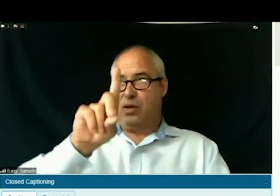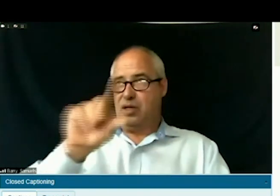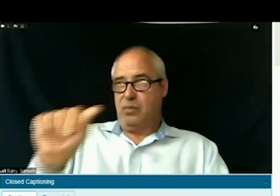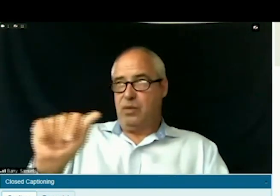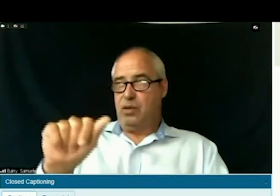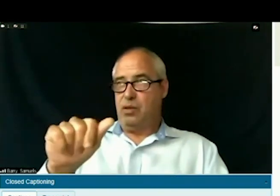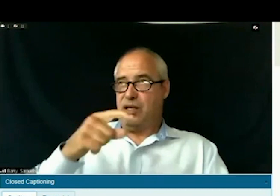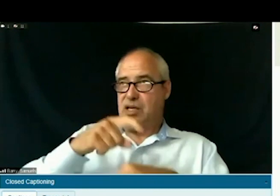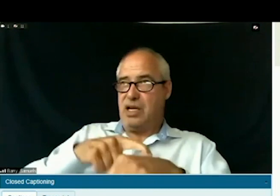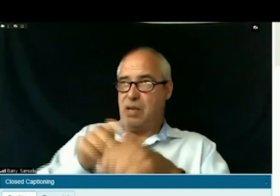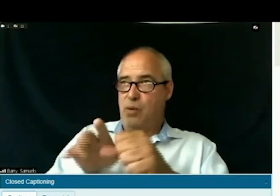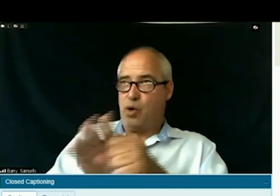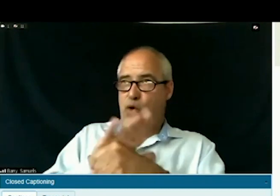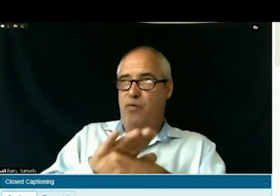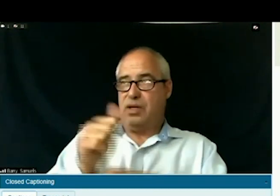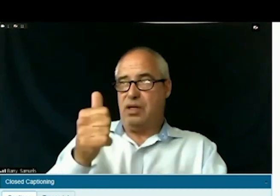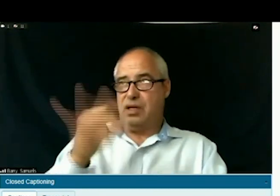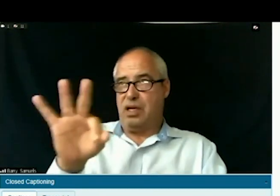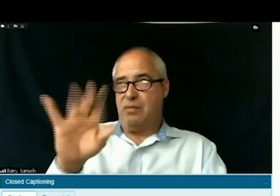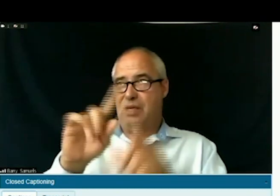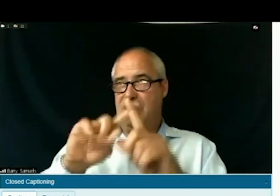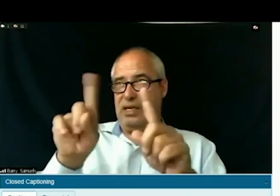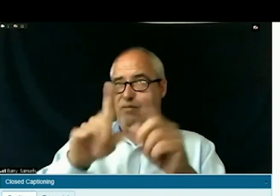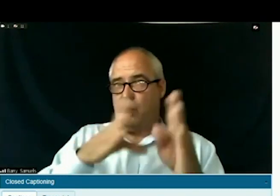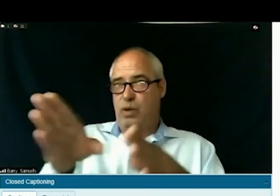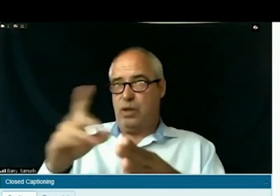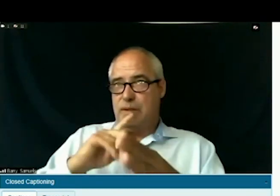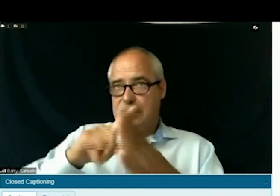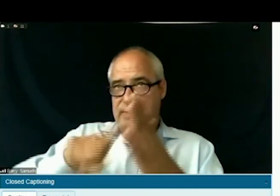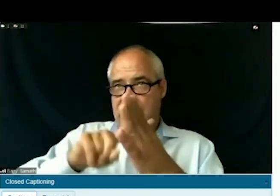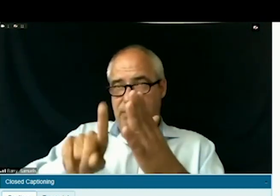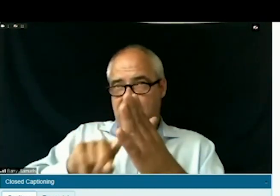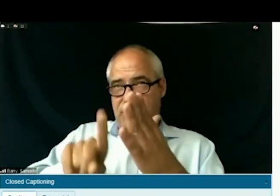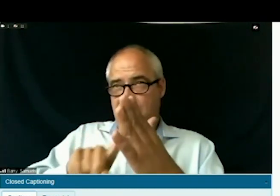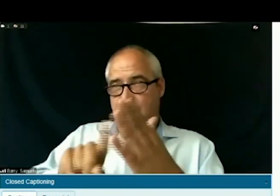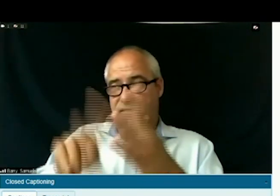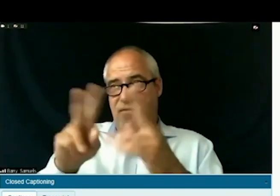COVID, using different ways to examine that is really very important.